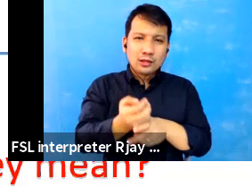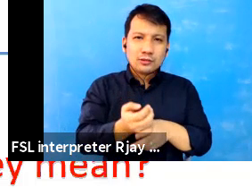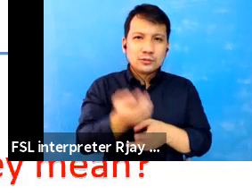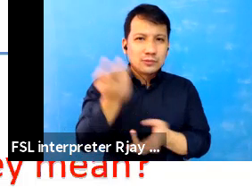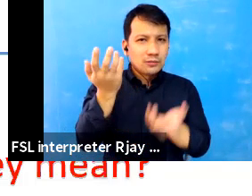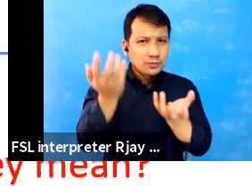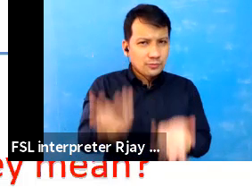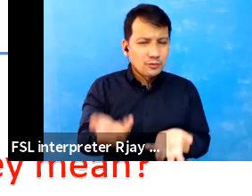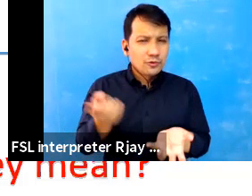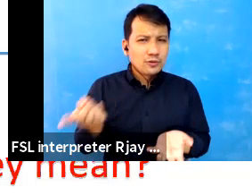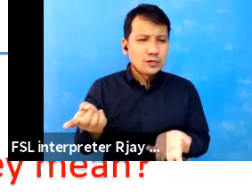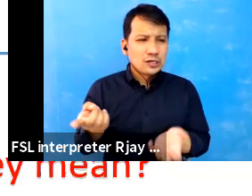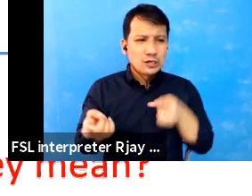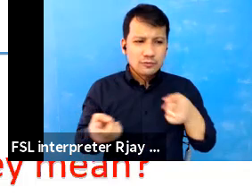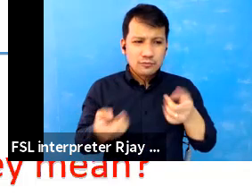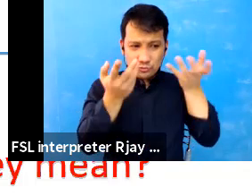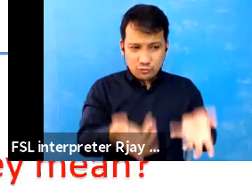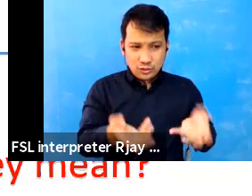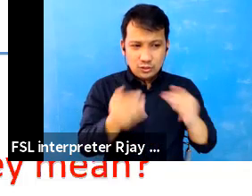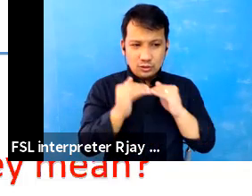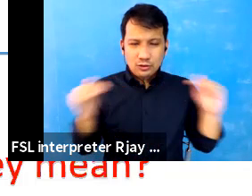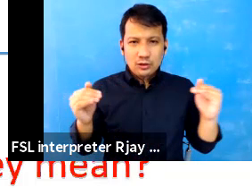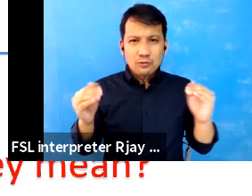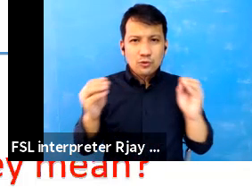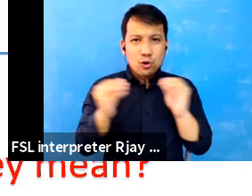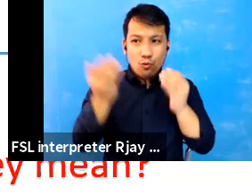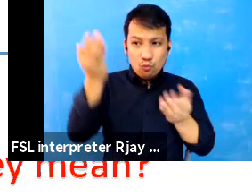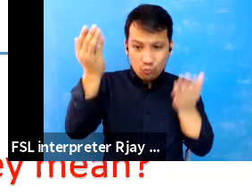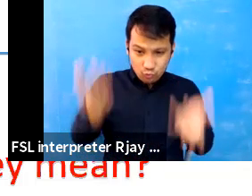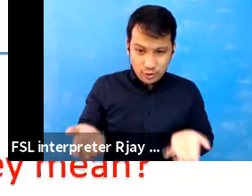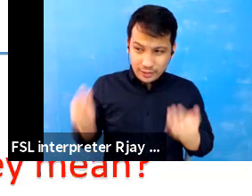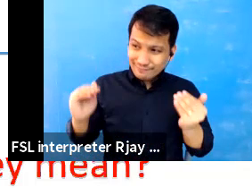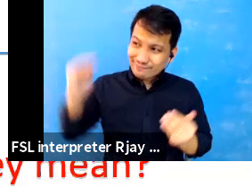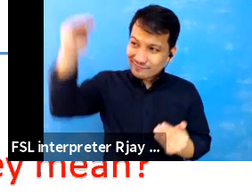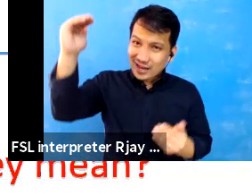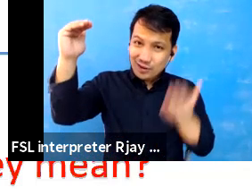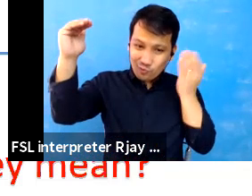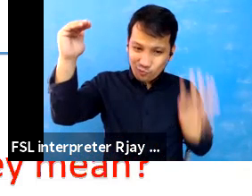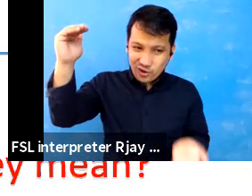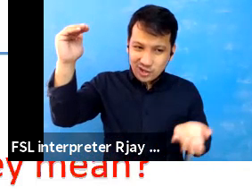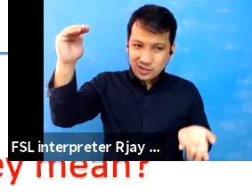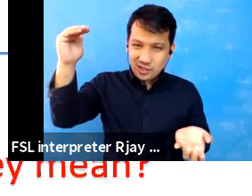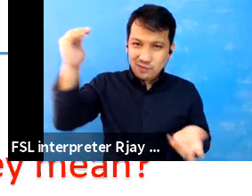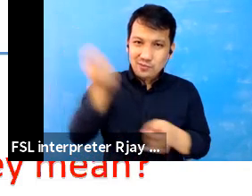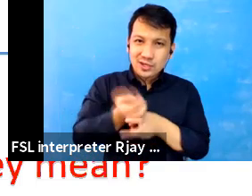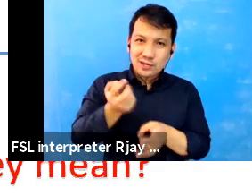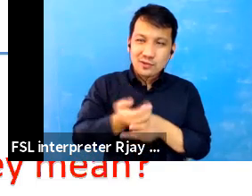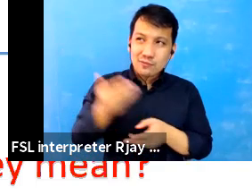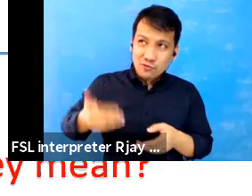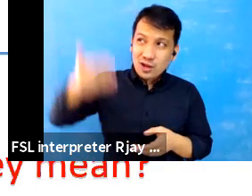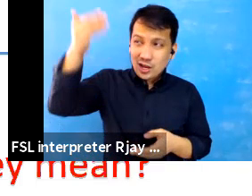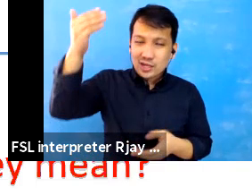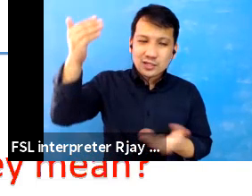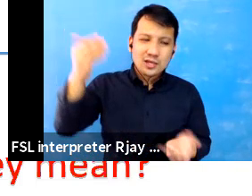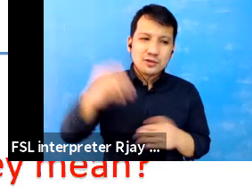weight. And if you look at weight for height, it becomes more difficult because you have two indicators. But this is an example of